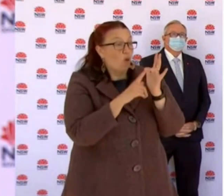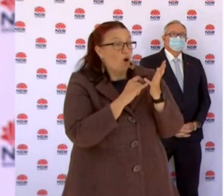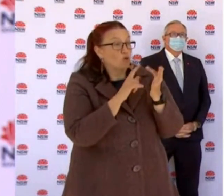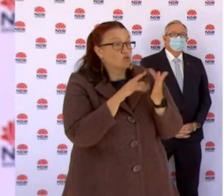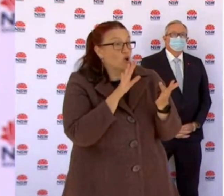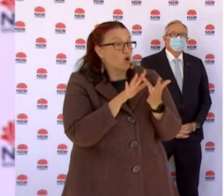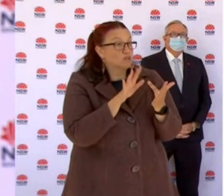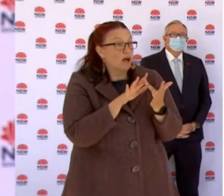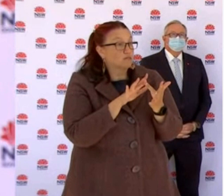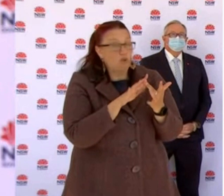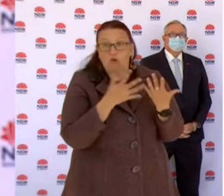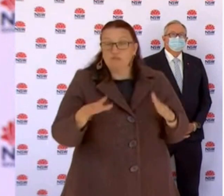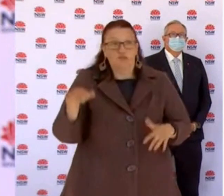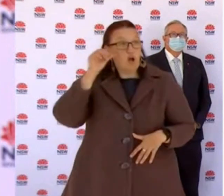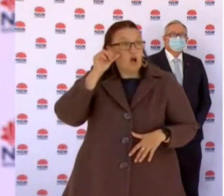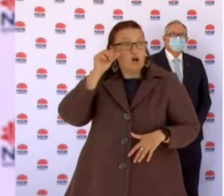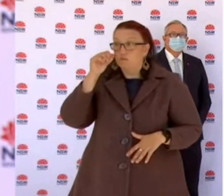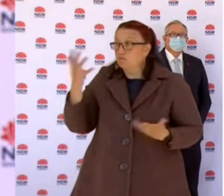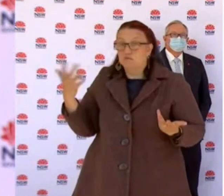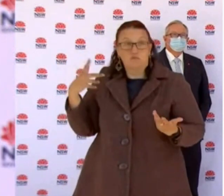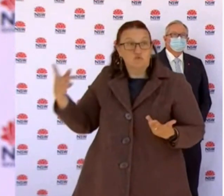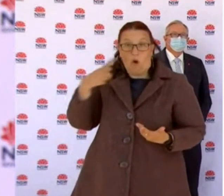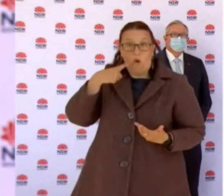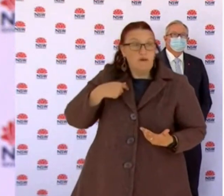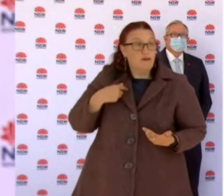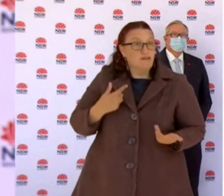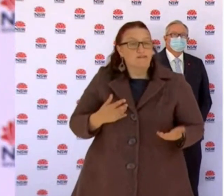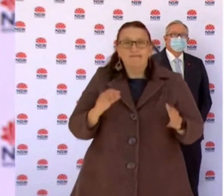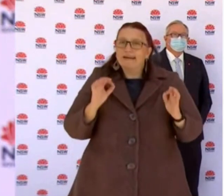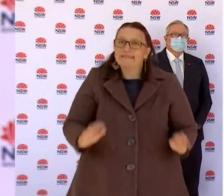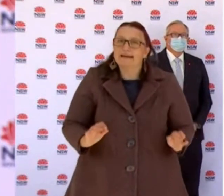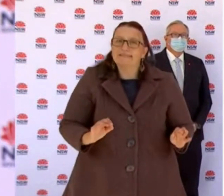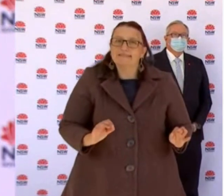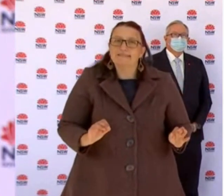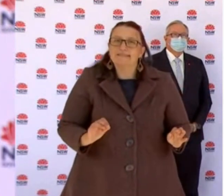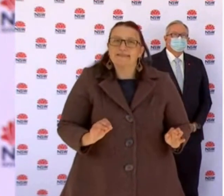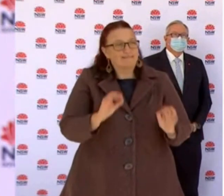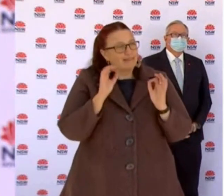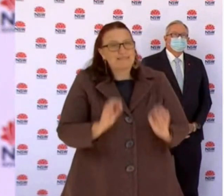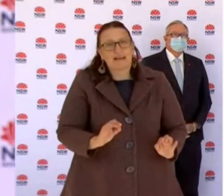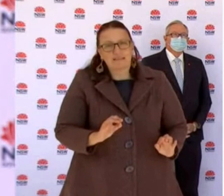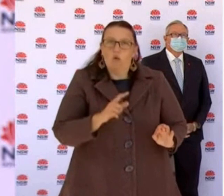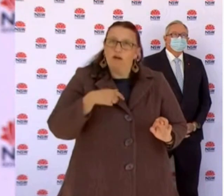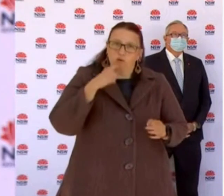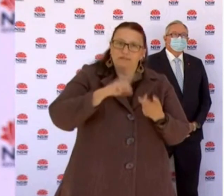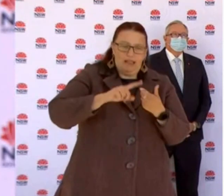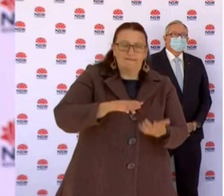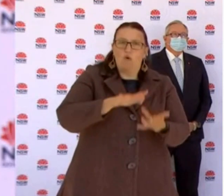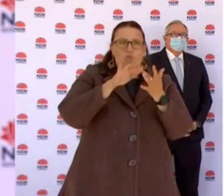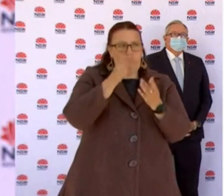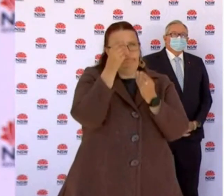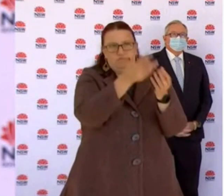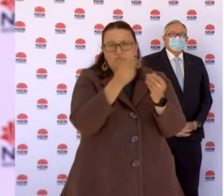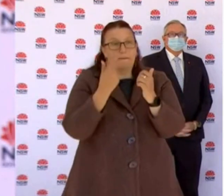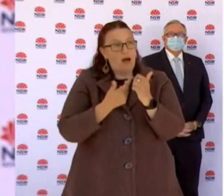got the call, you're positive, and they're immediately alerting their own close contacts, and we will obviously go through that formal process. But I just